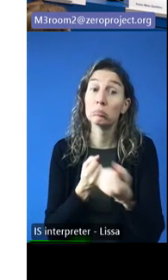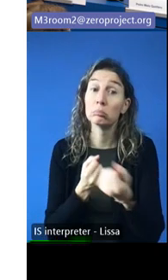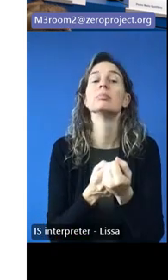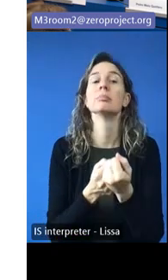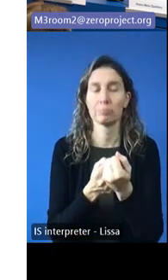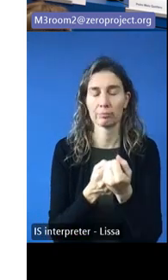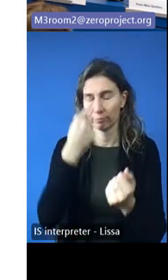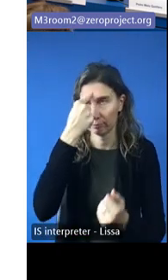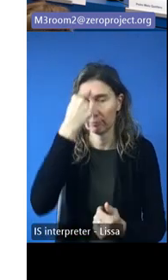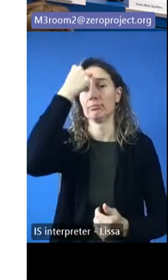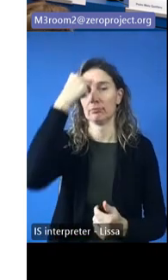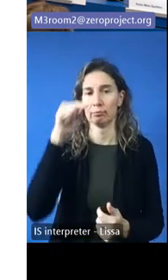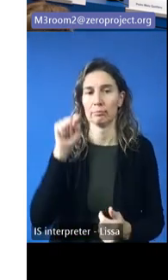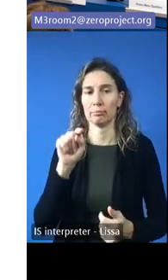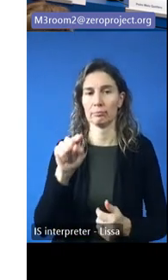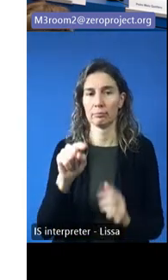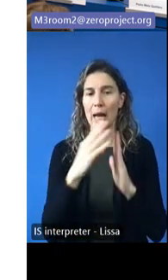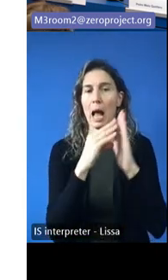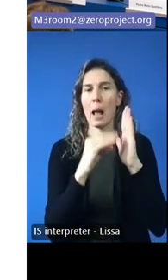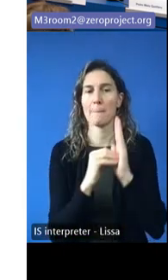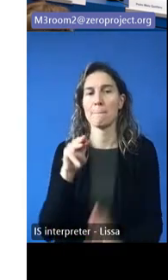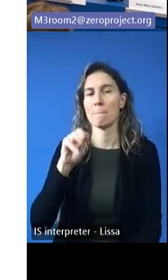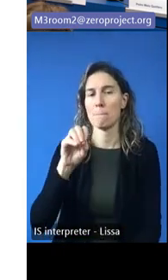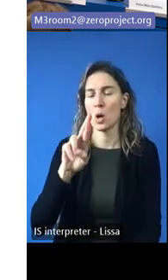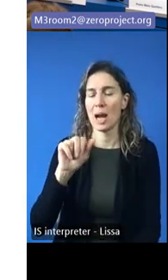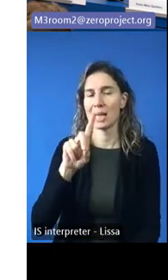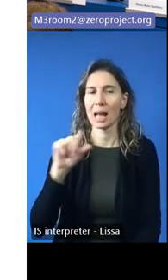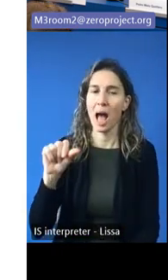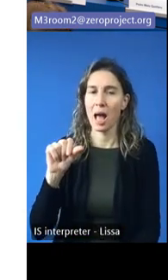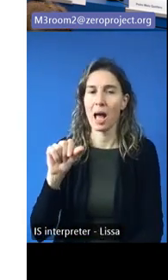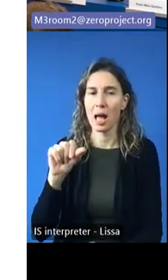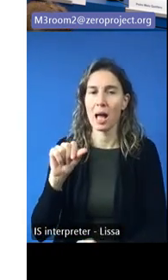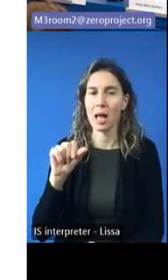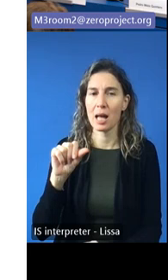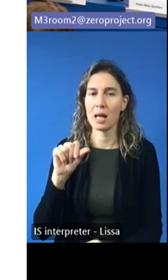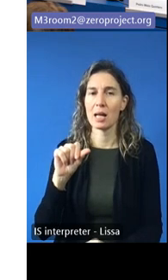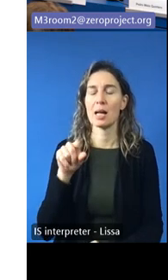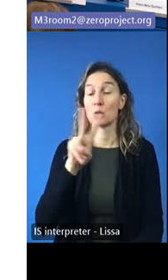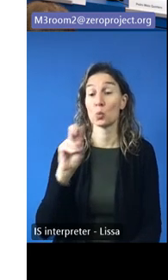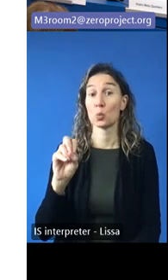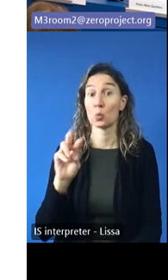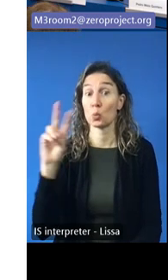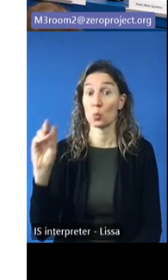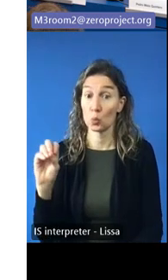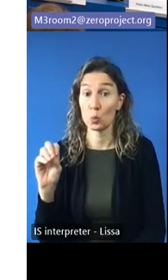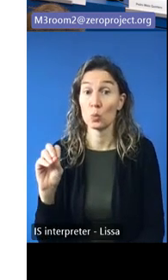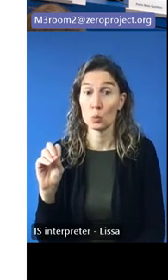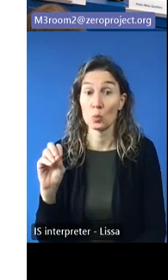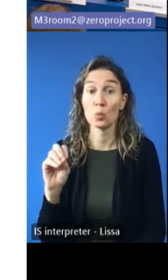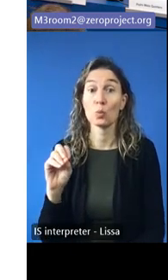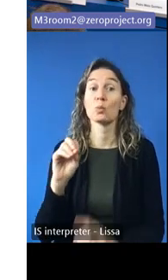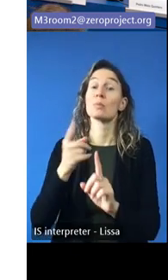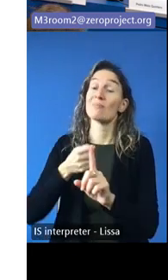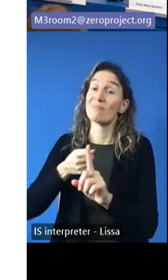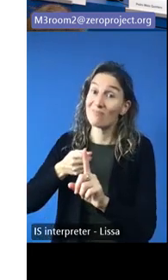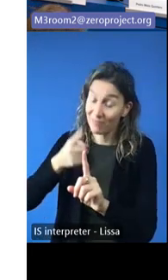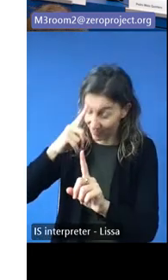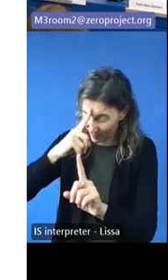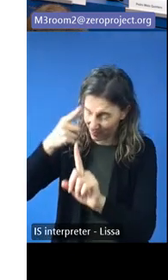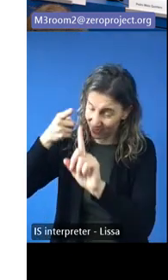why in the middle of the pandemic in 2020, Morada app was developed with the active participation of women with